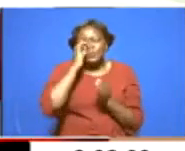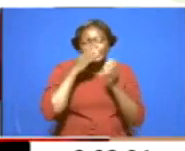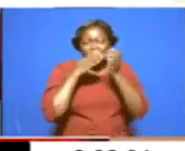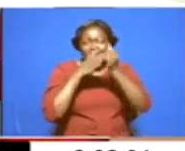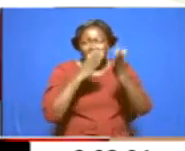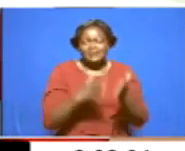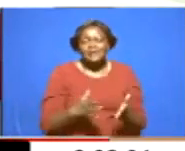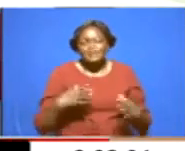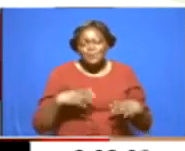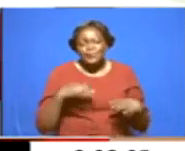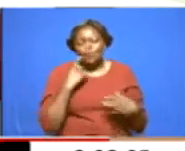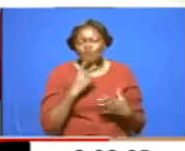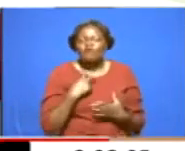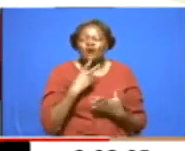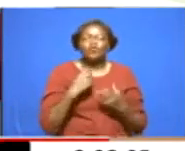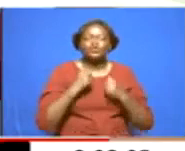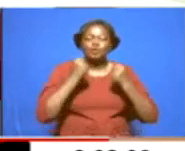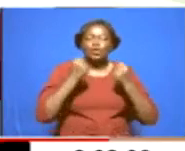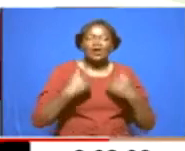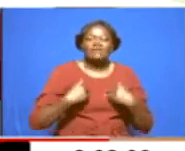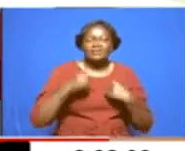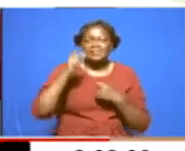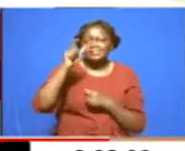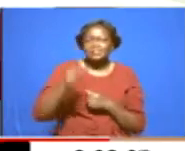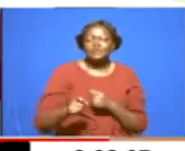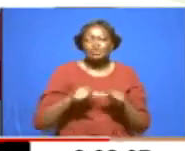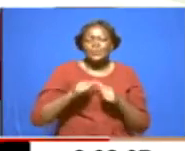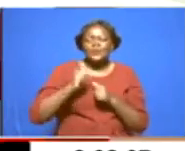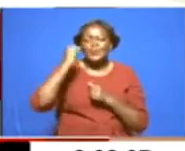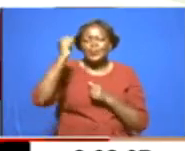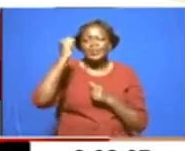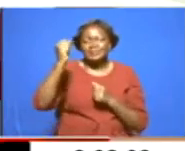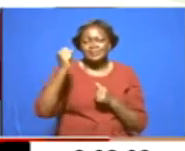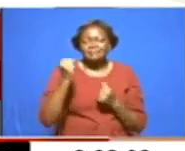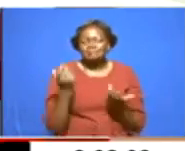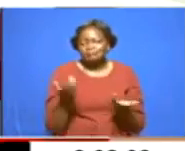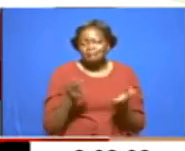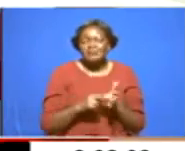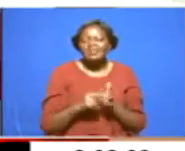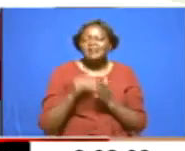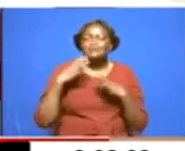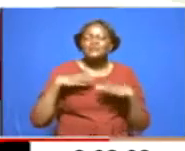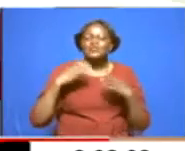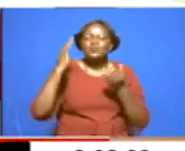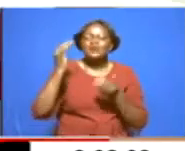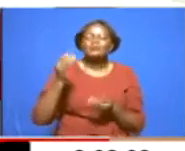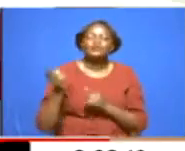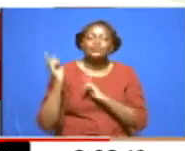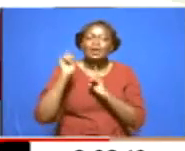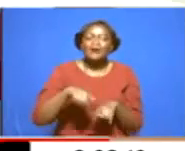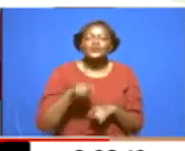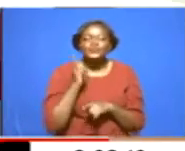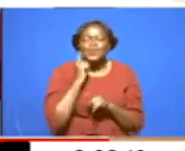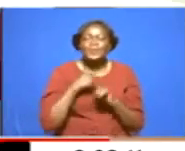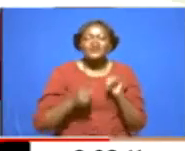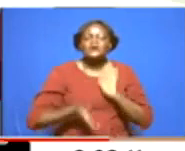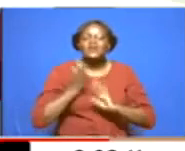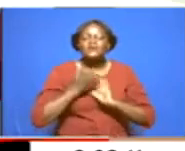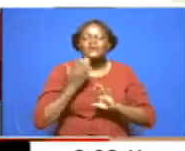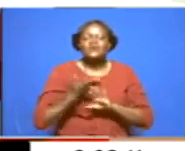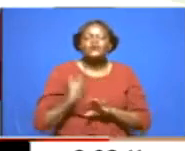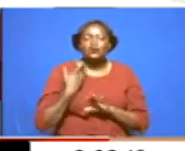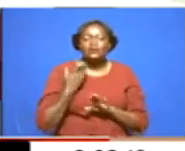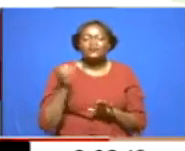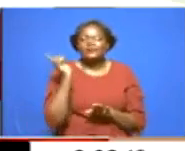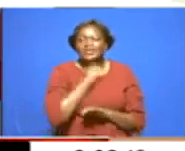a say around this region in terms of political direction. So those are the people we expect to be at the Sagana State Lodge. But very quickly, Purity, before I hand it over to you,